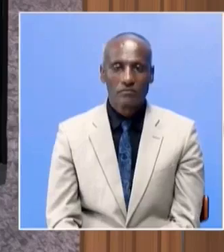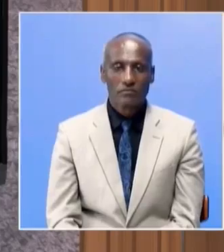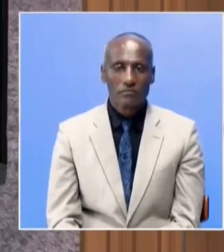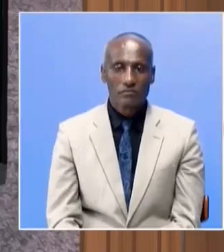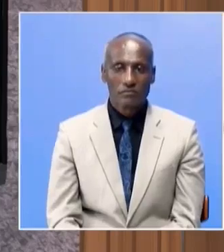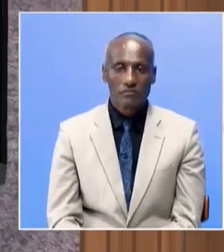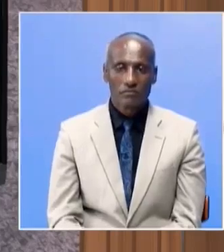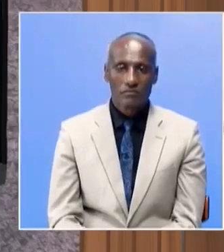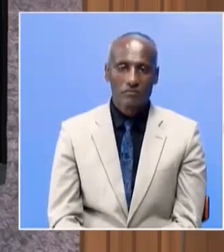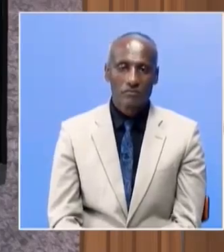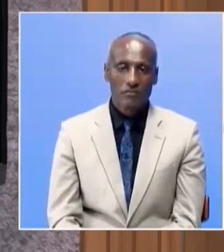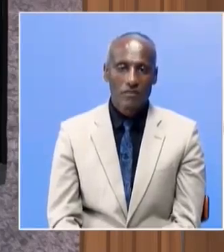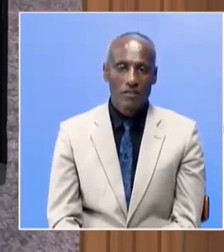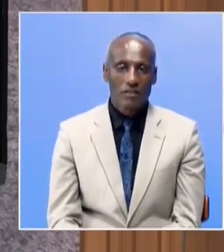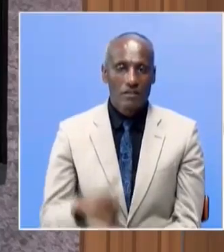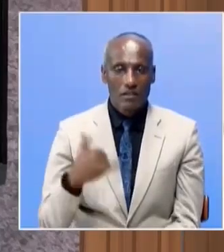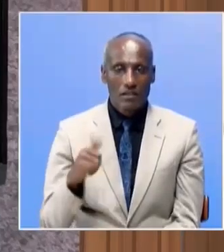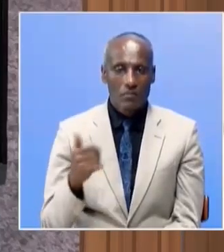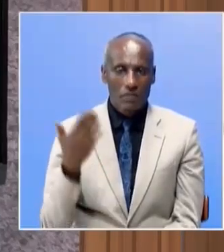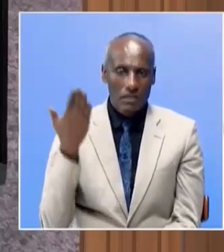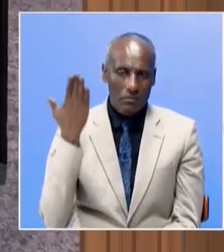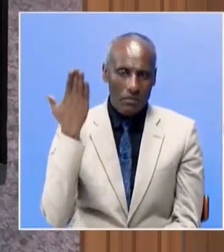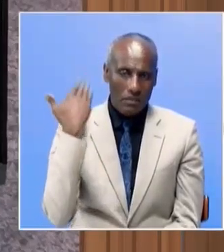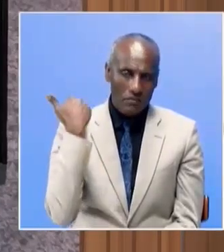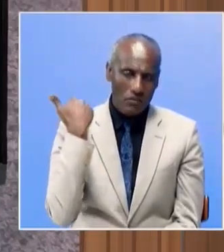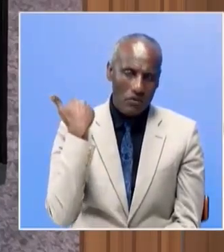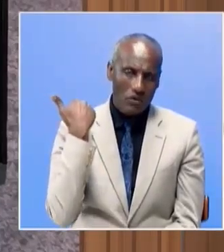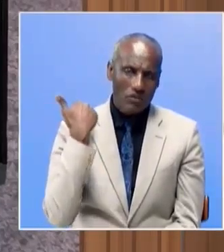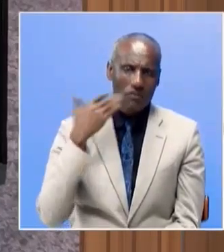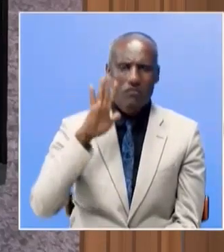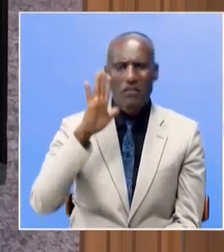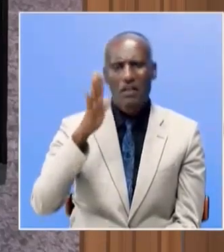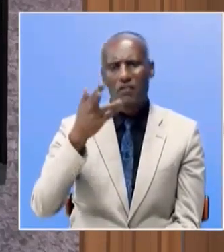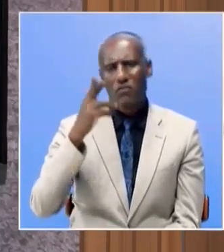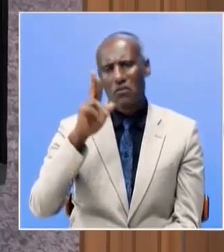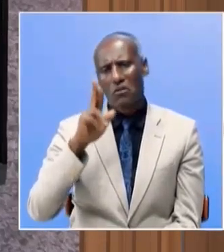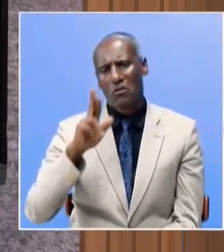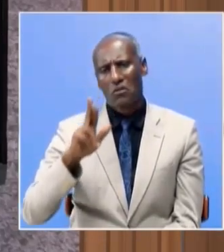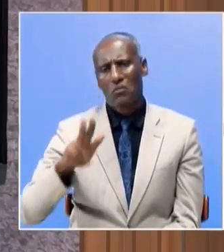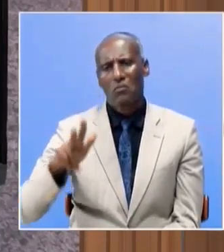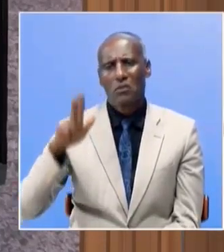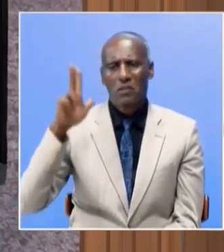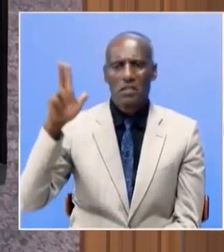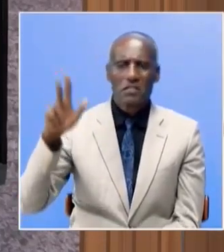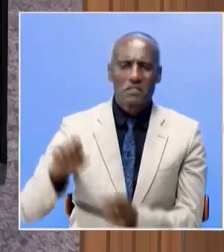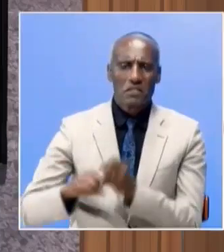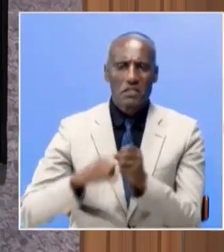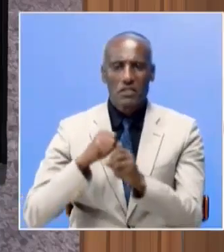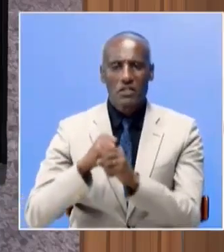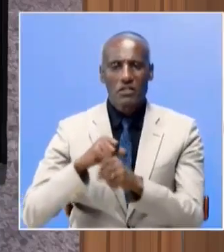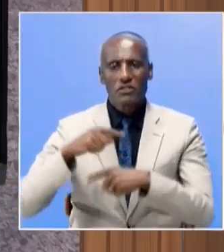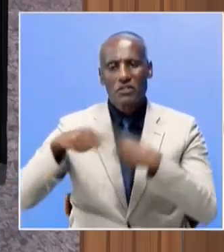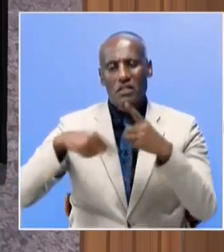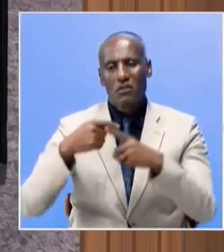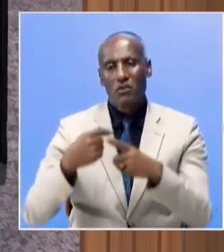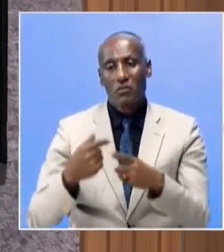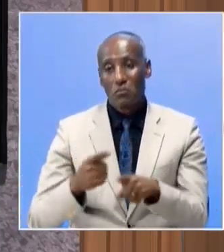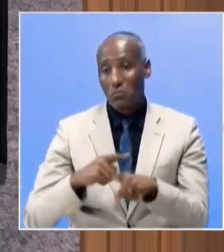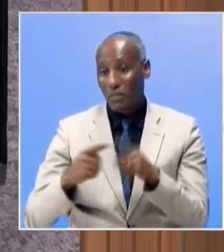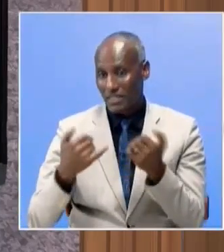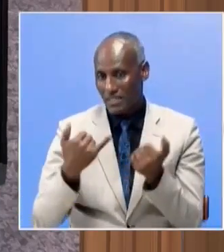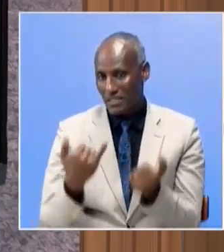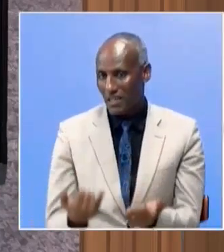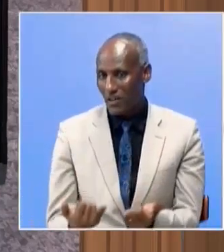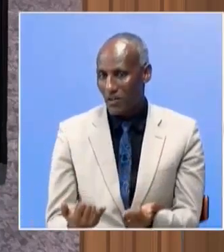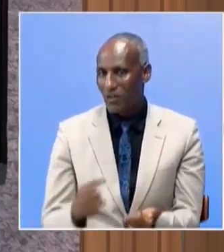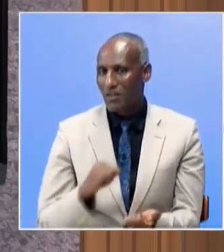I played there. Maybe I played before 5 or 7 years ago, but now I do